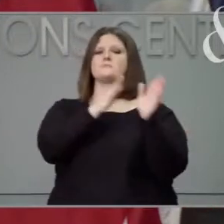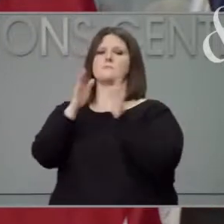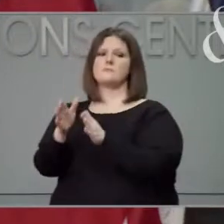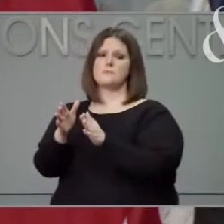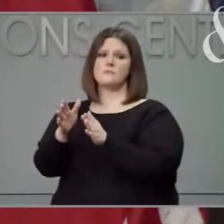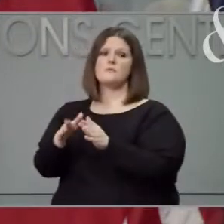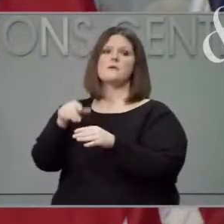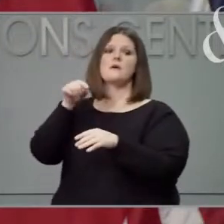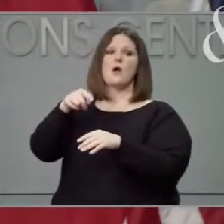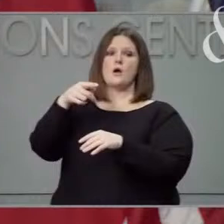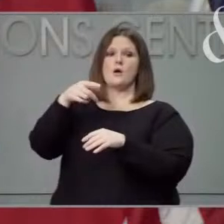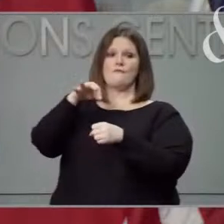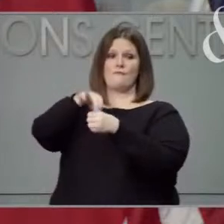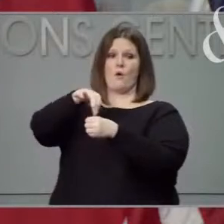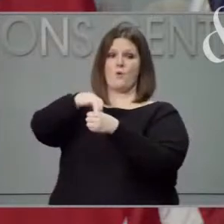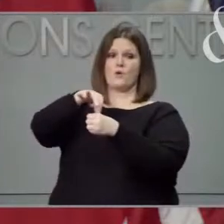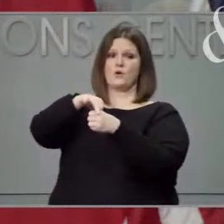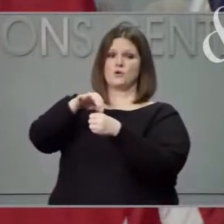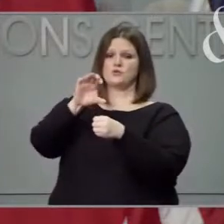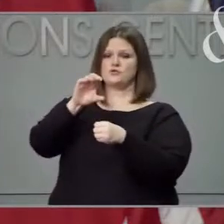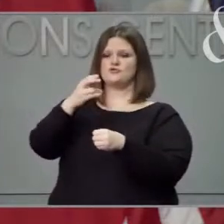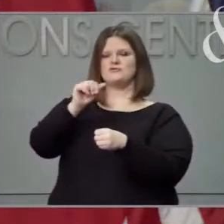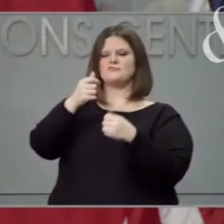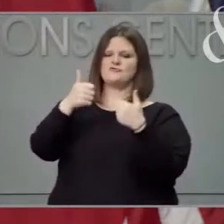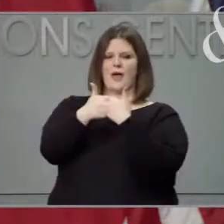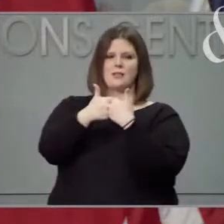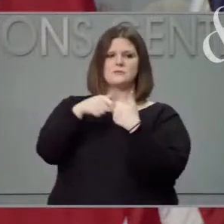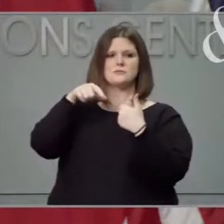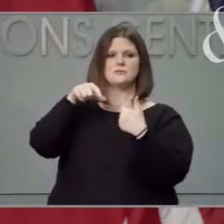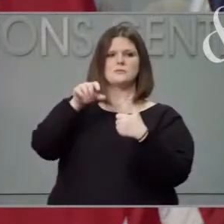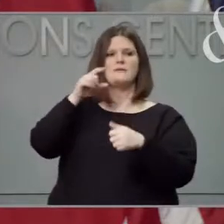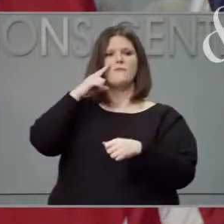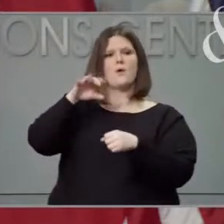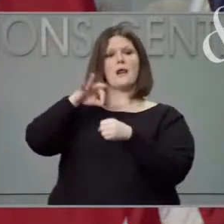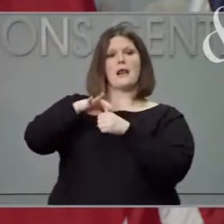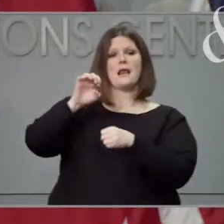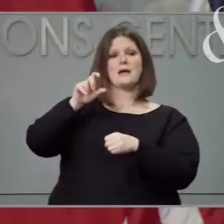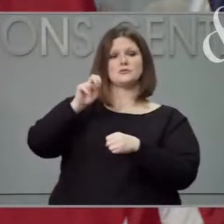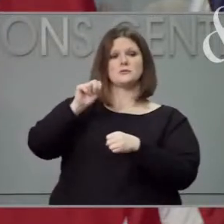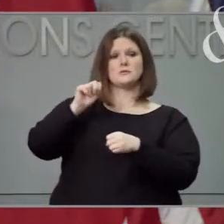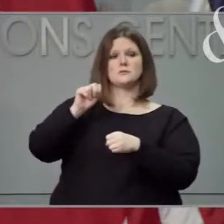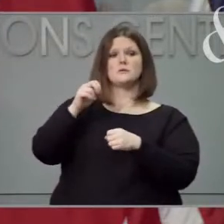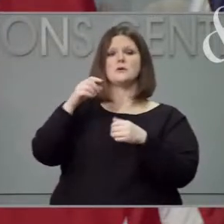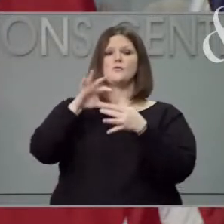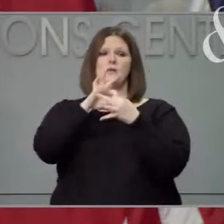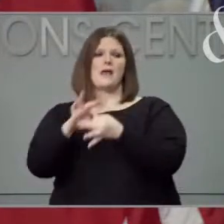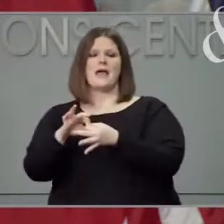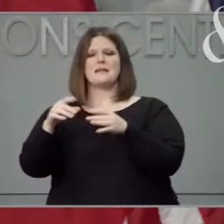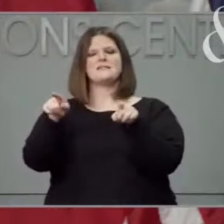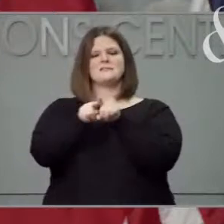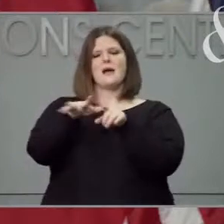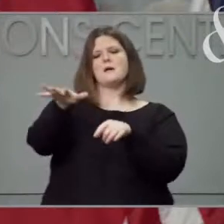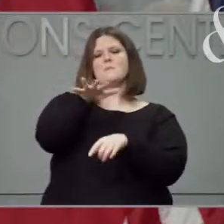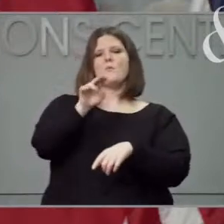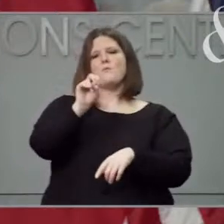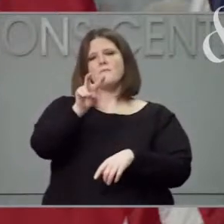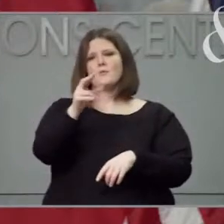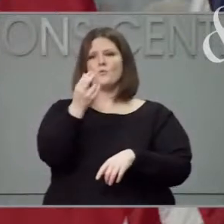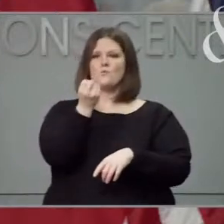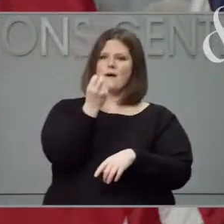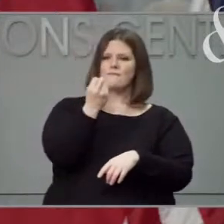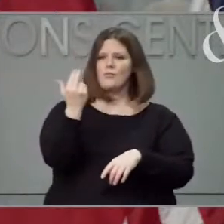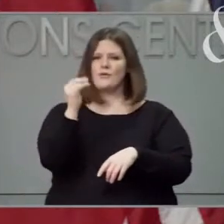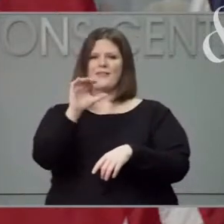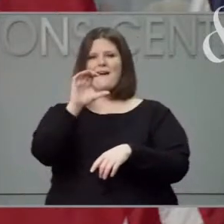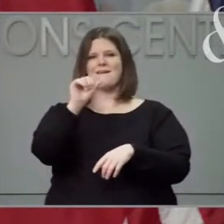those could be filed right around before or after the county canvass. If an election protest is appealed